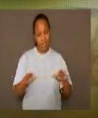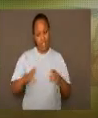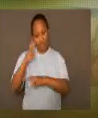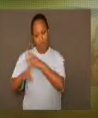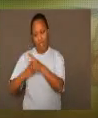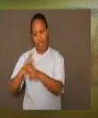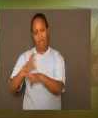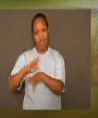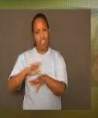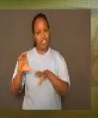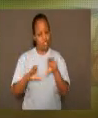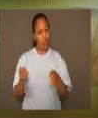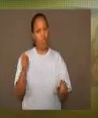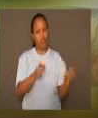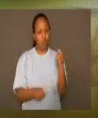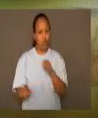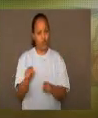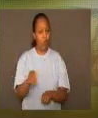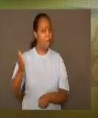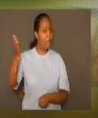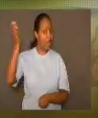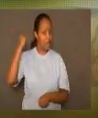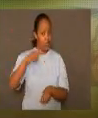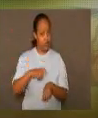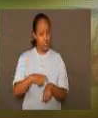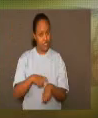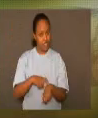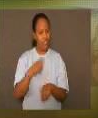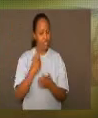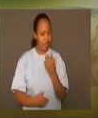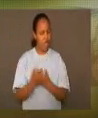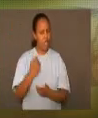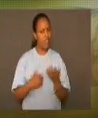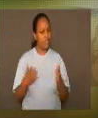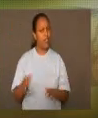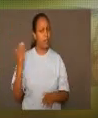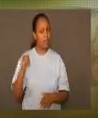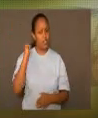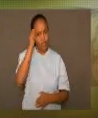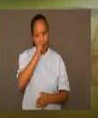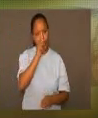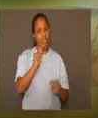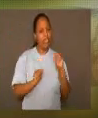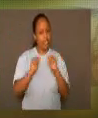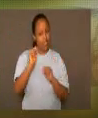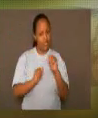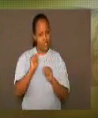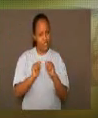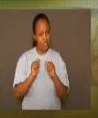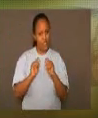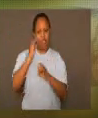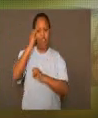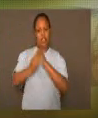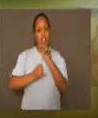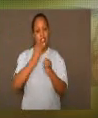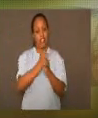the world. Previously, we discussed Ethiopia's history from an